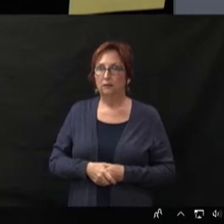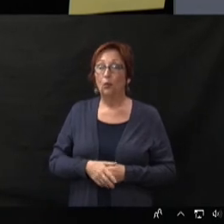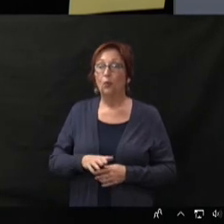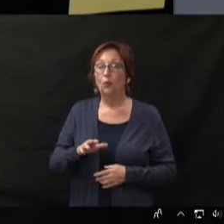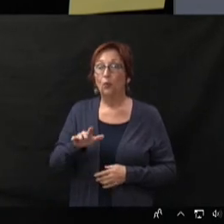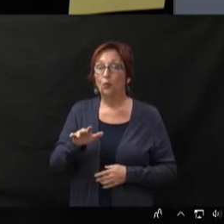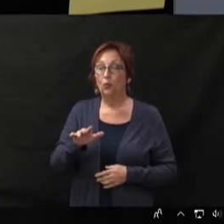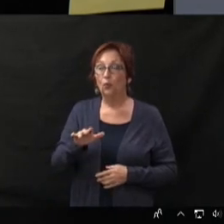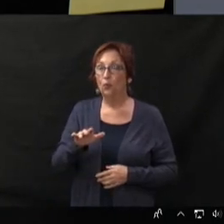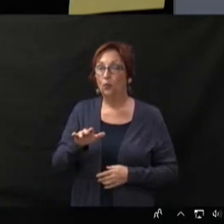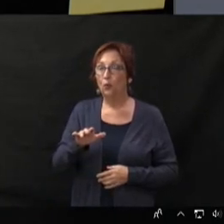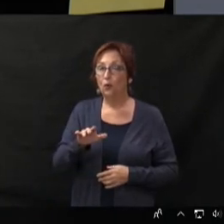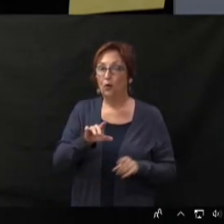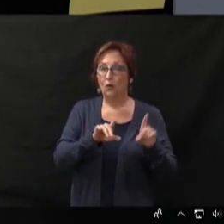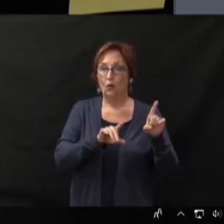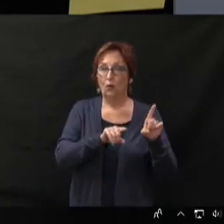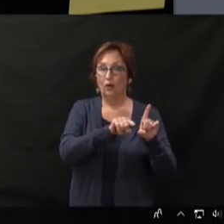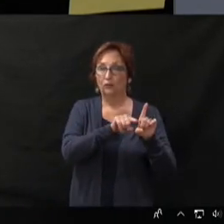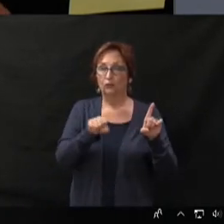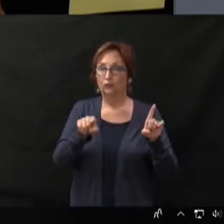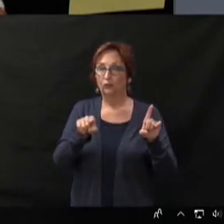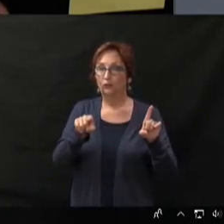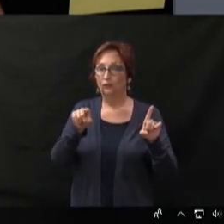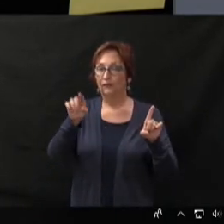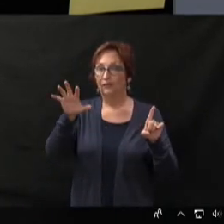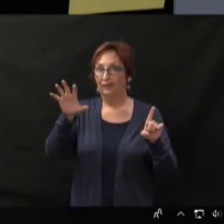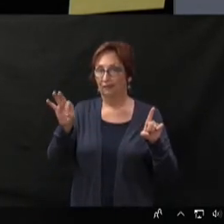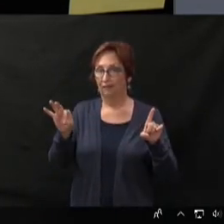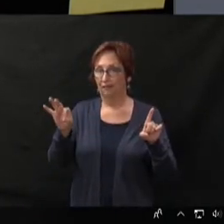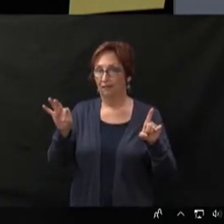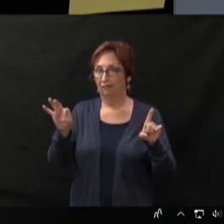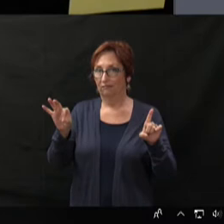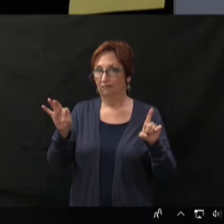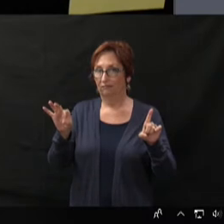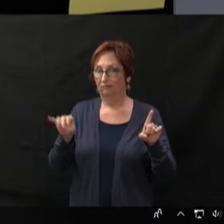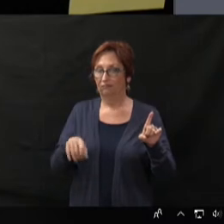I didn't put any blends in here.